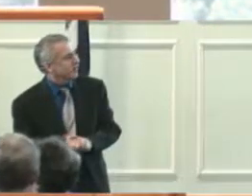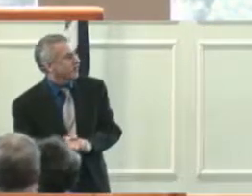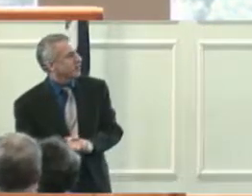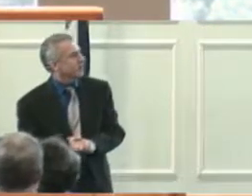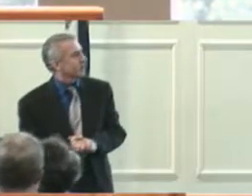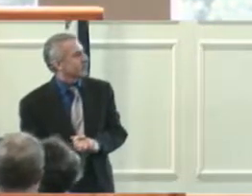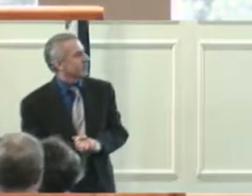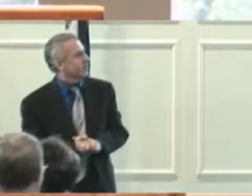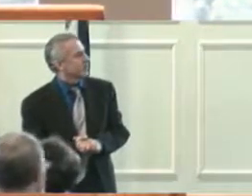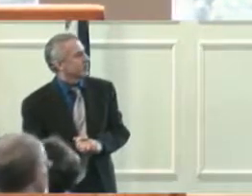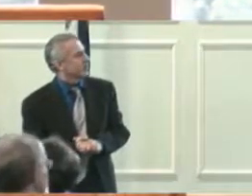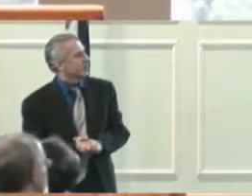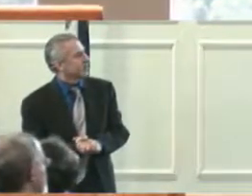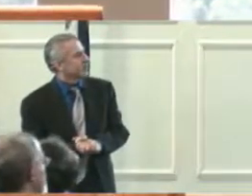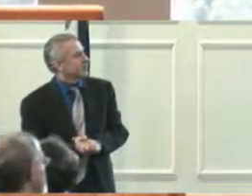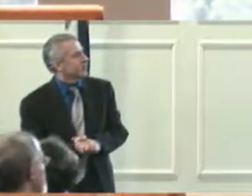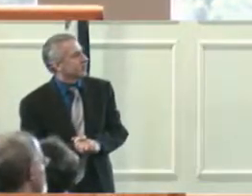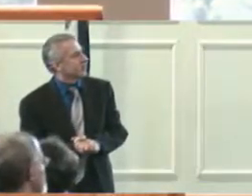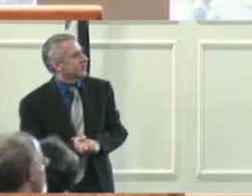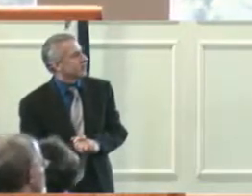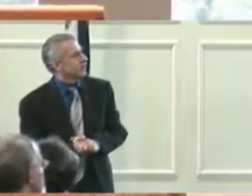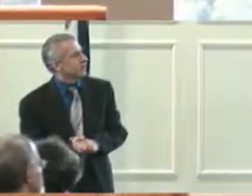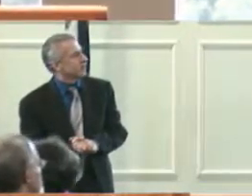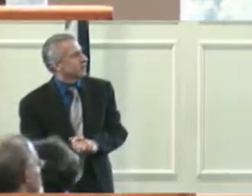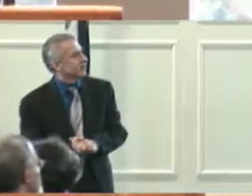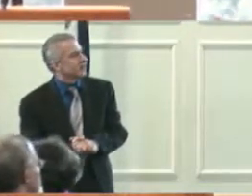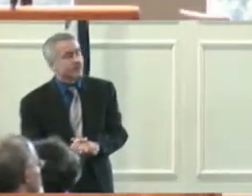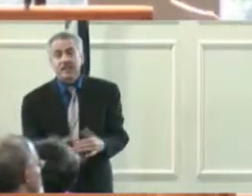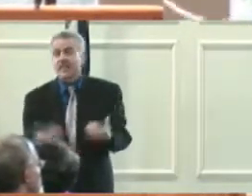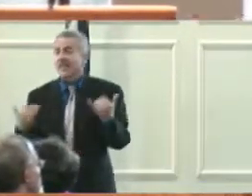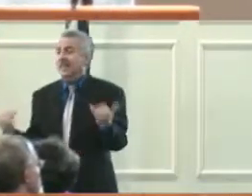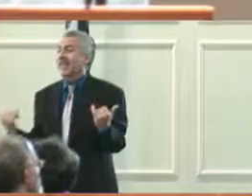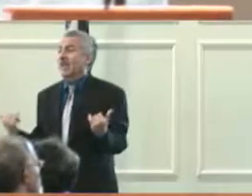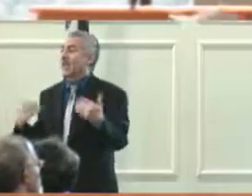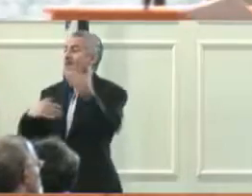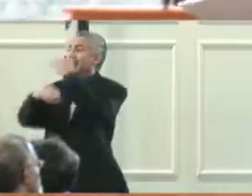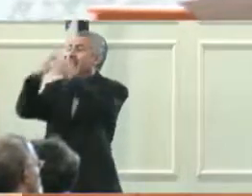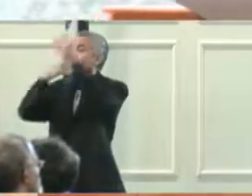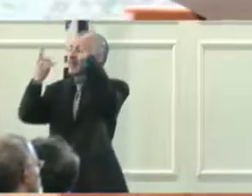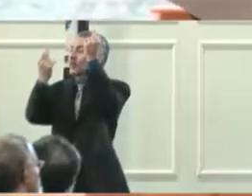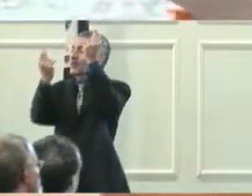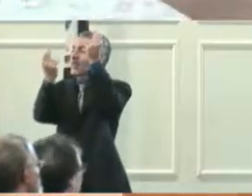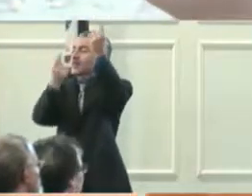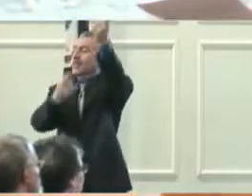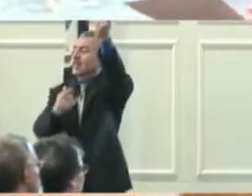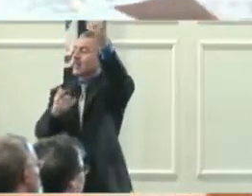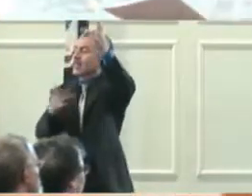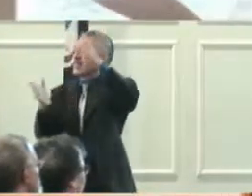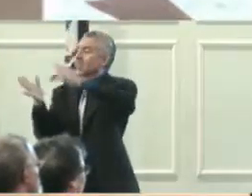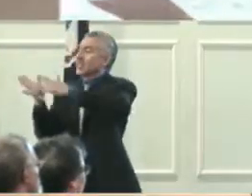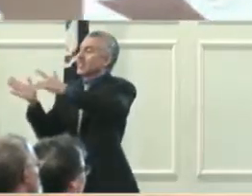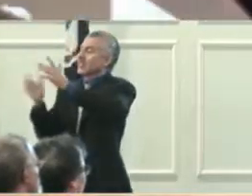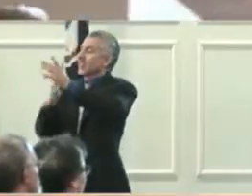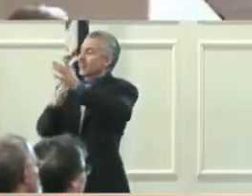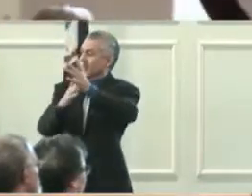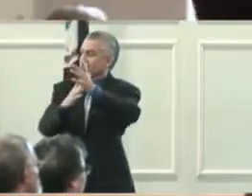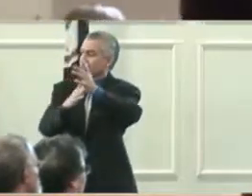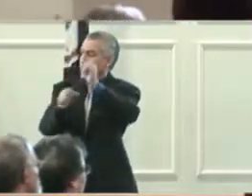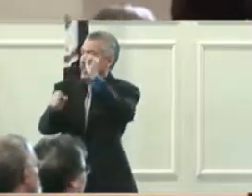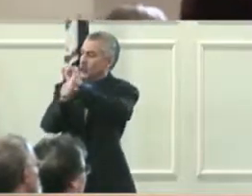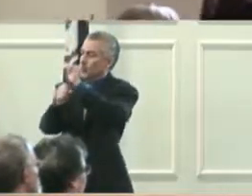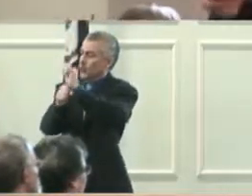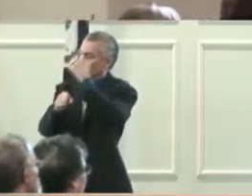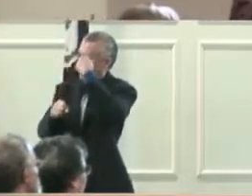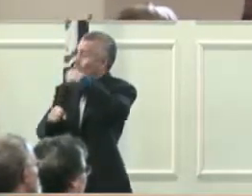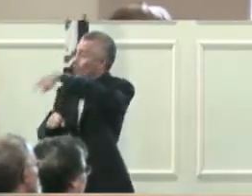Christ's second coming. What that means is this, that right now in heaven, Jesus is interceding for us. What that means is that